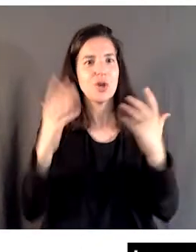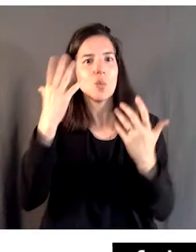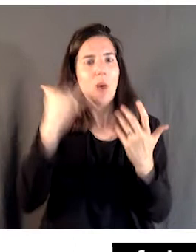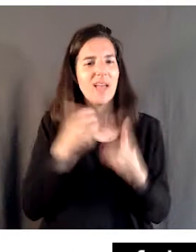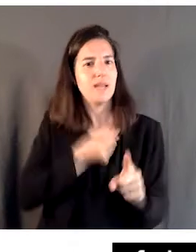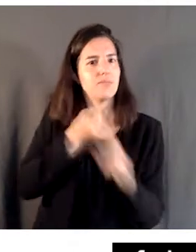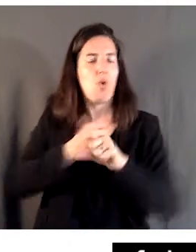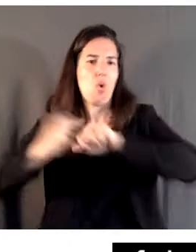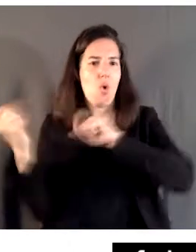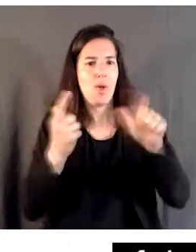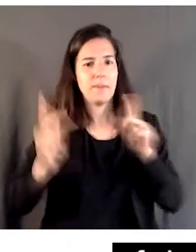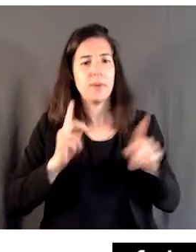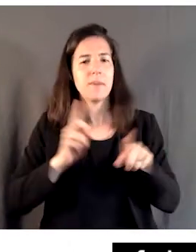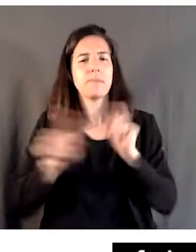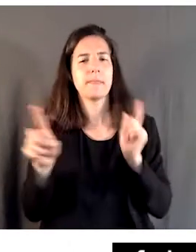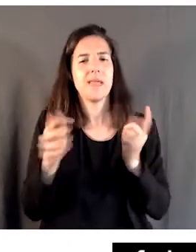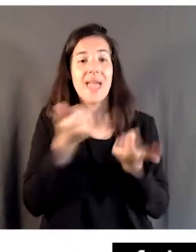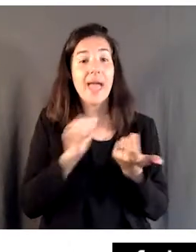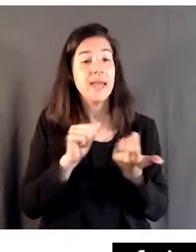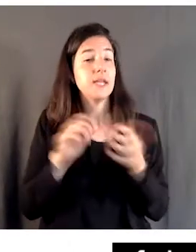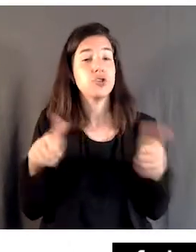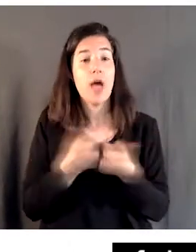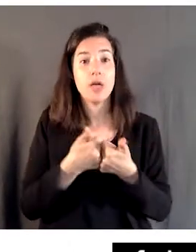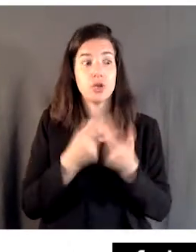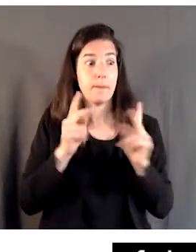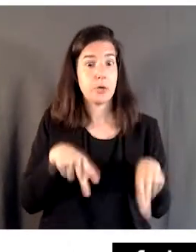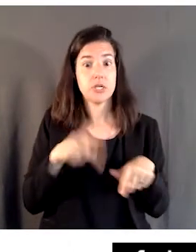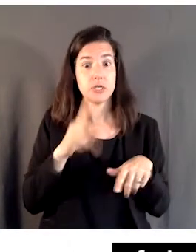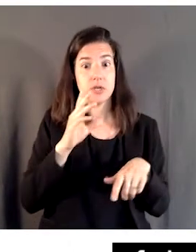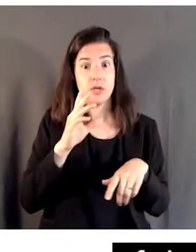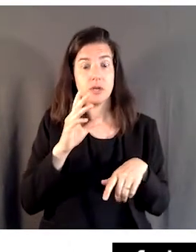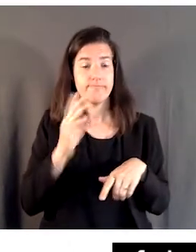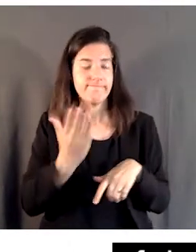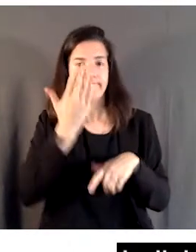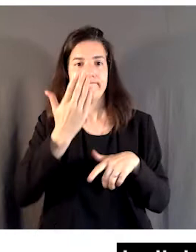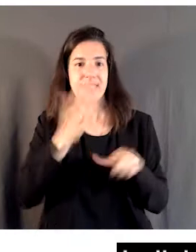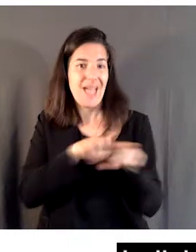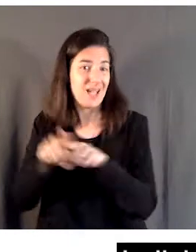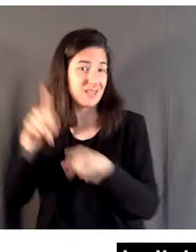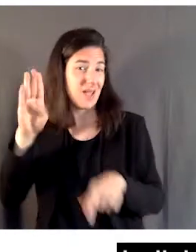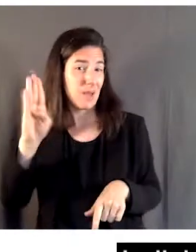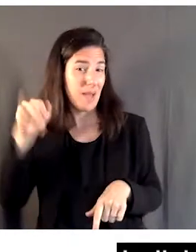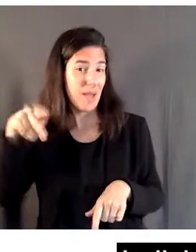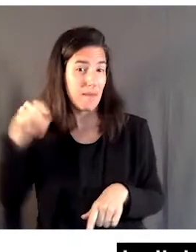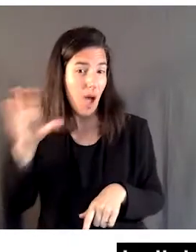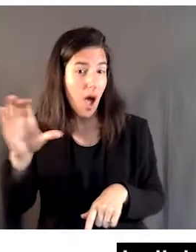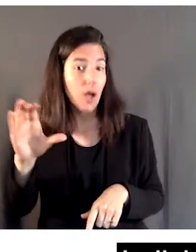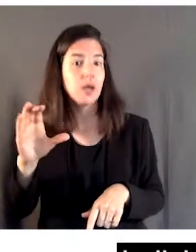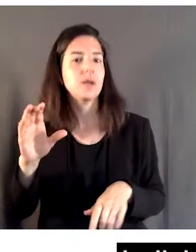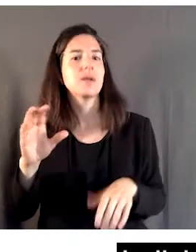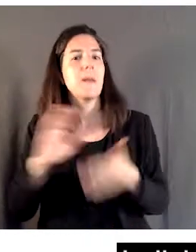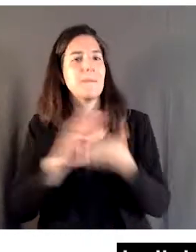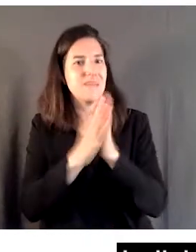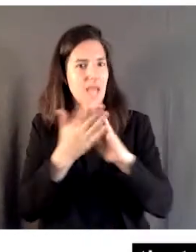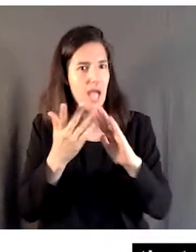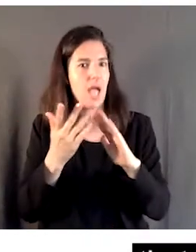sort of challenge that someone was facing as a BIPOC individual became heightened. And then